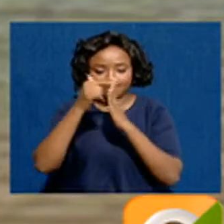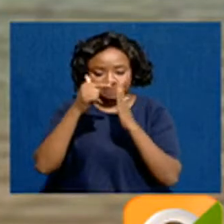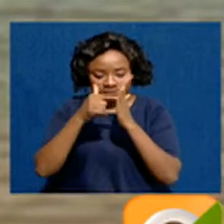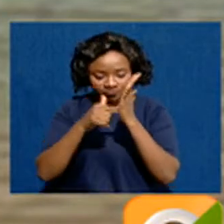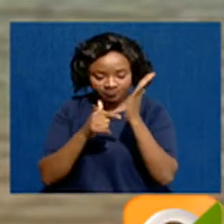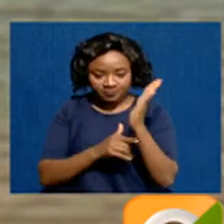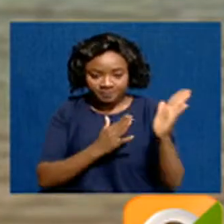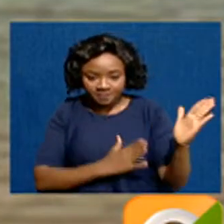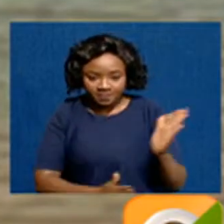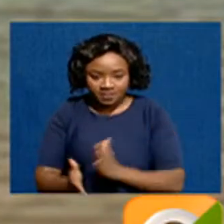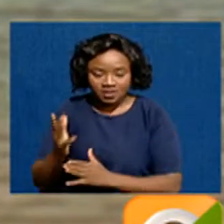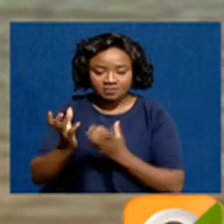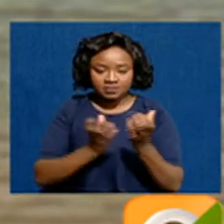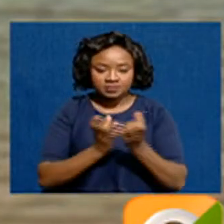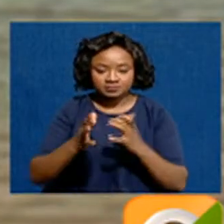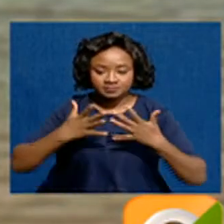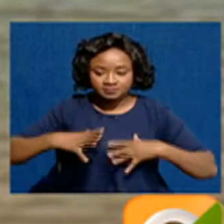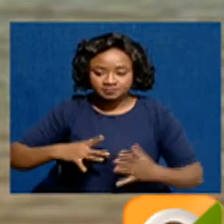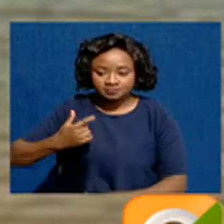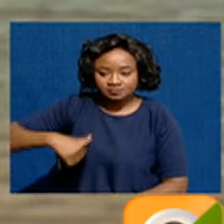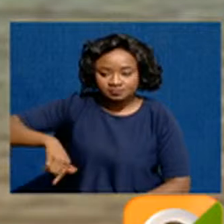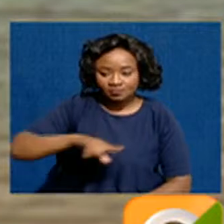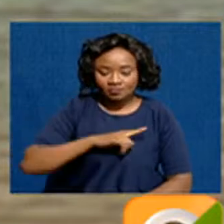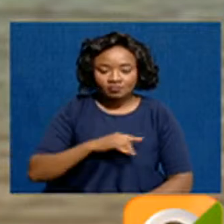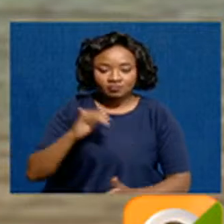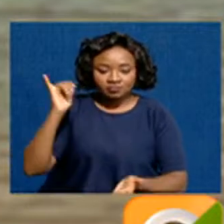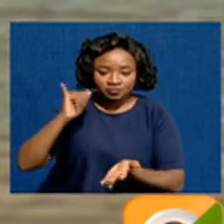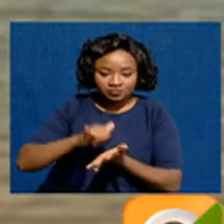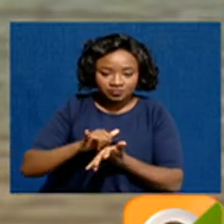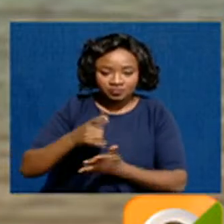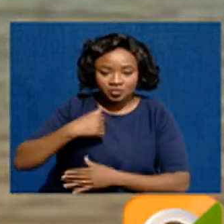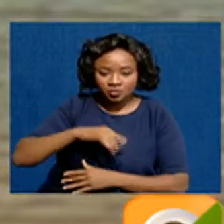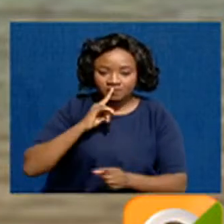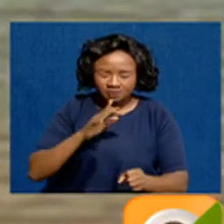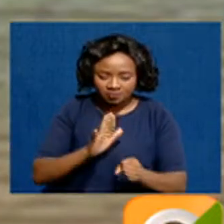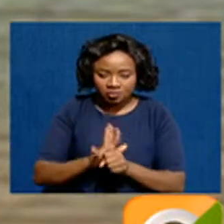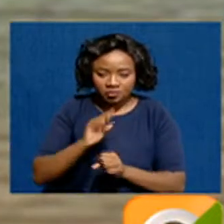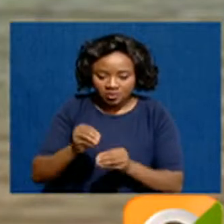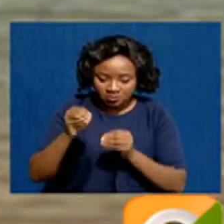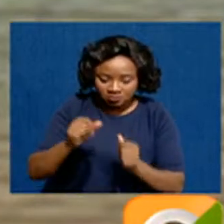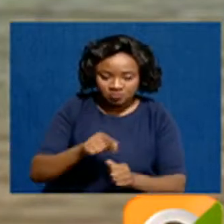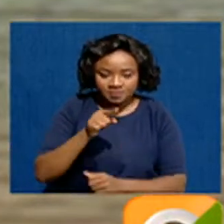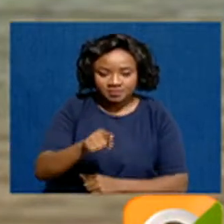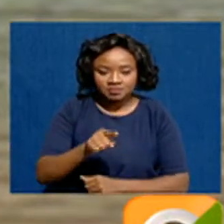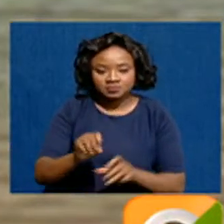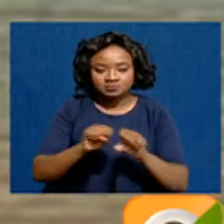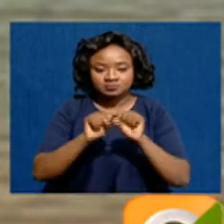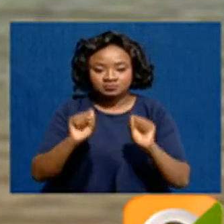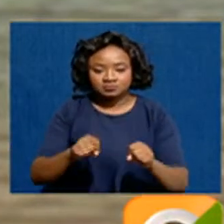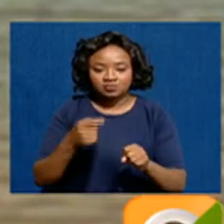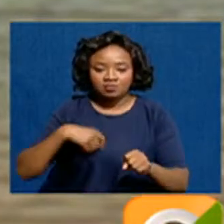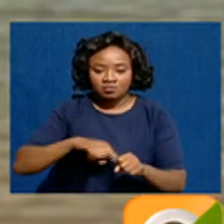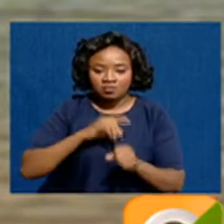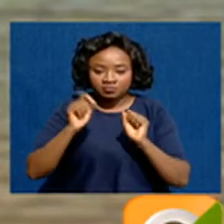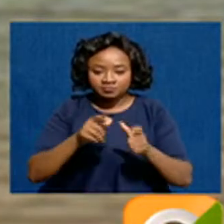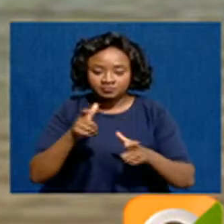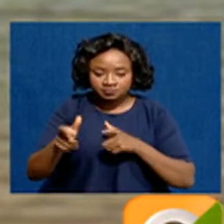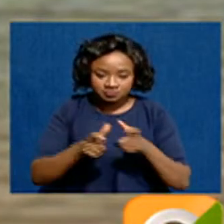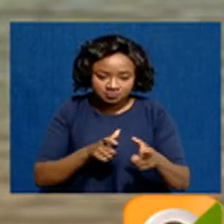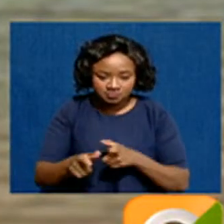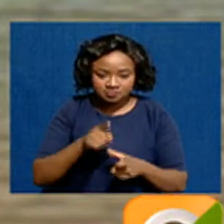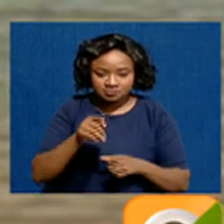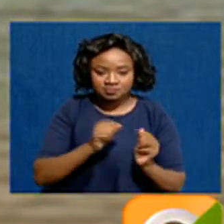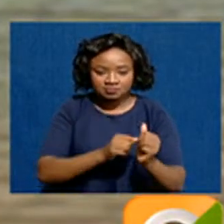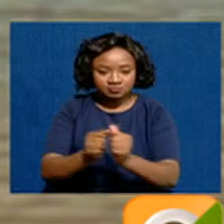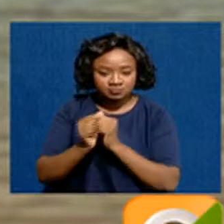people. As the airport, we have promised that we are going to deal with the drainage system to make sure that we manage it together. But you